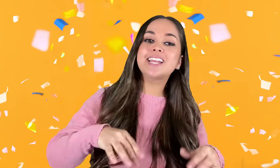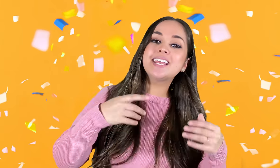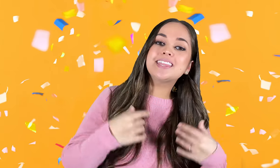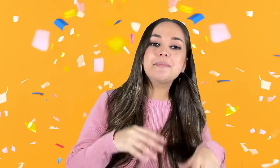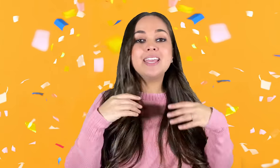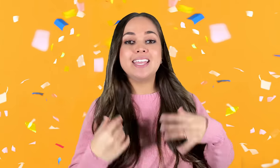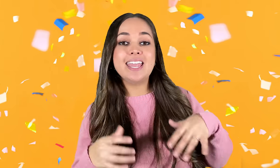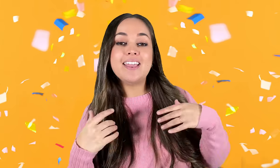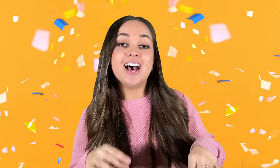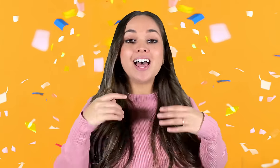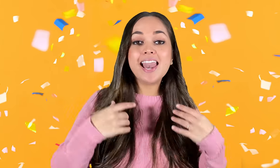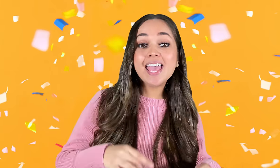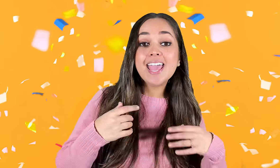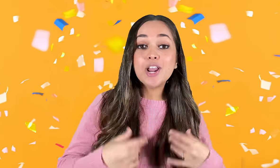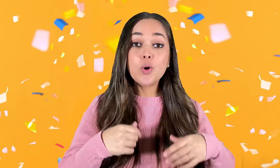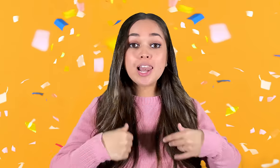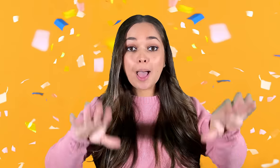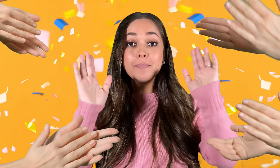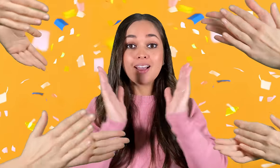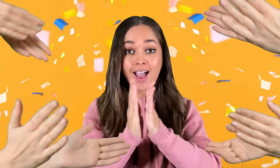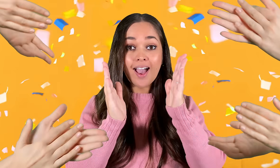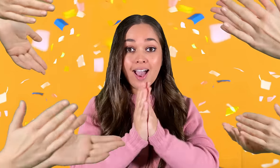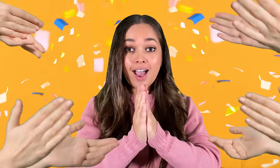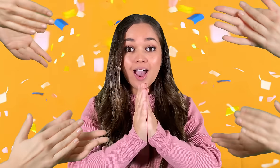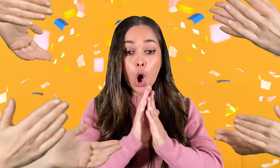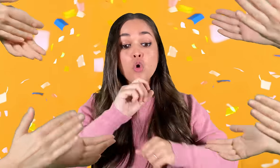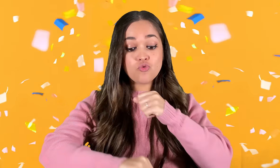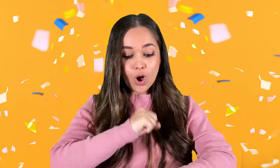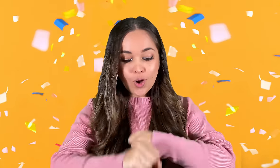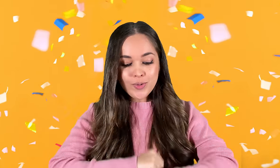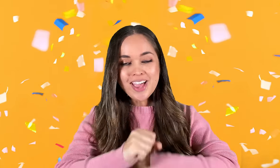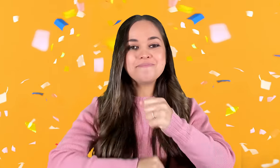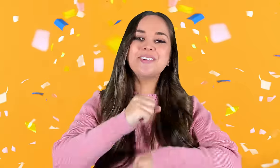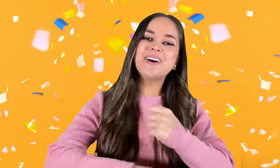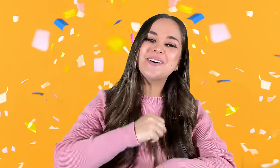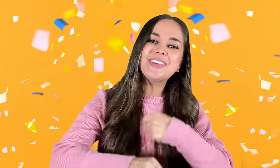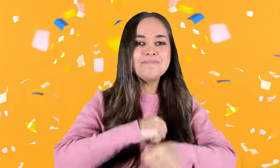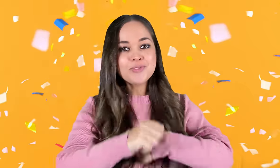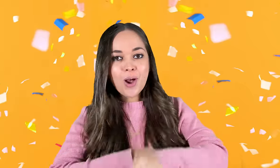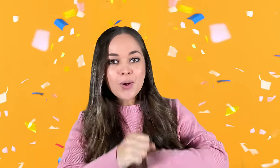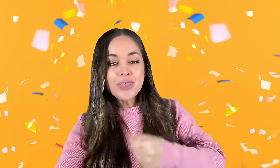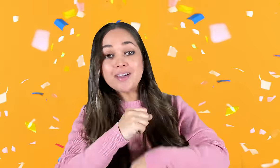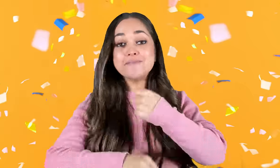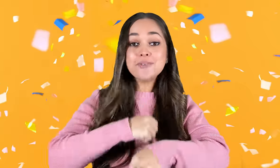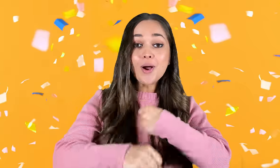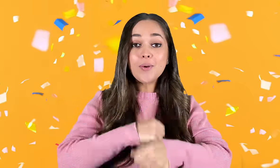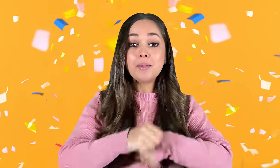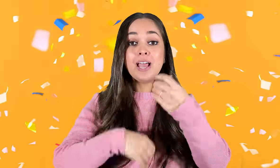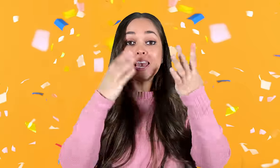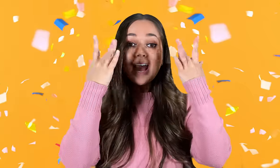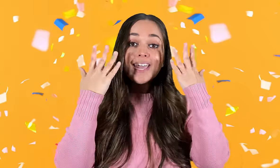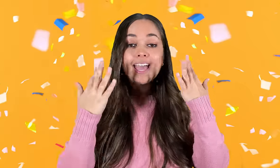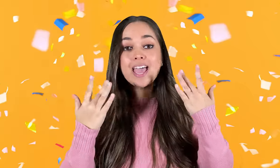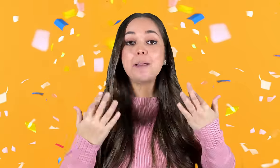them, shake them. Give a little clap. Roll them, roll them, roll them, roll